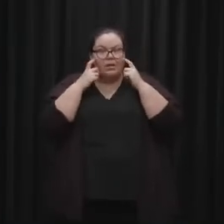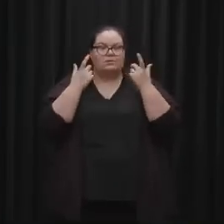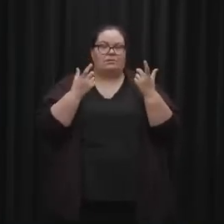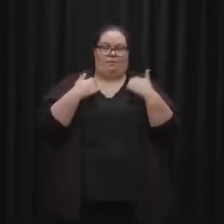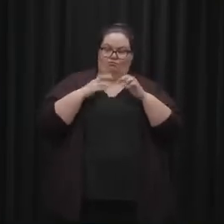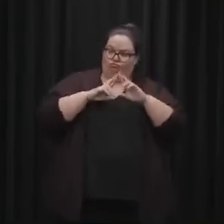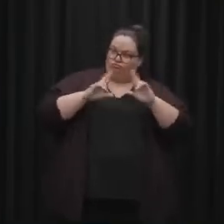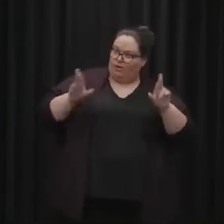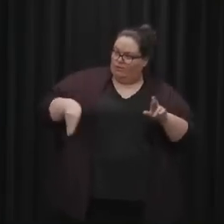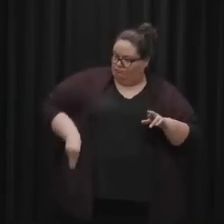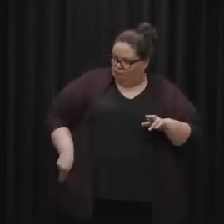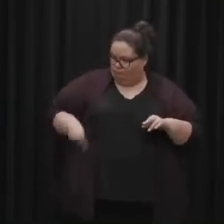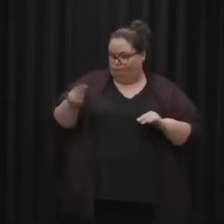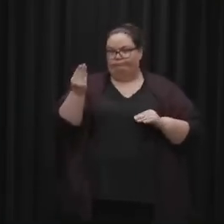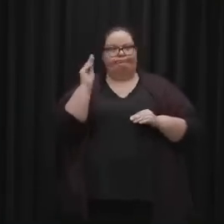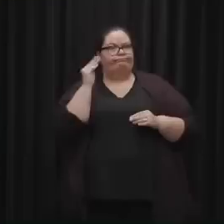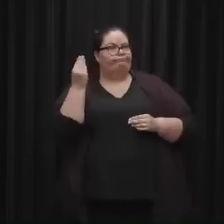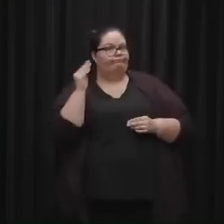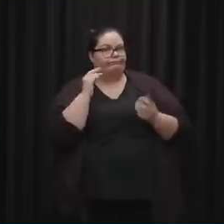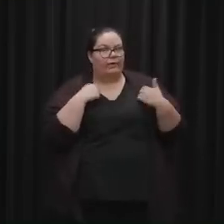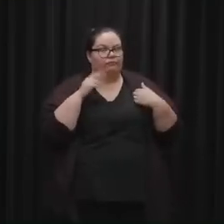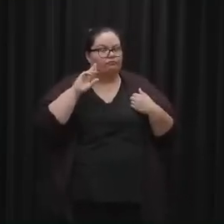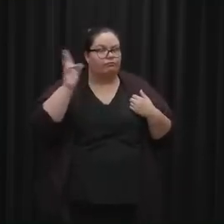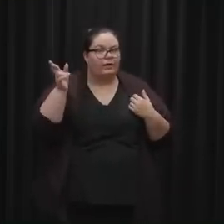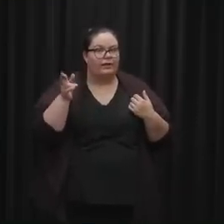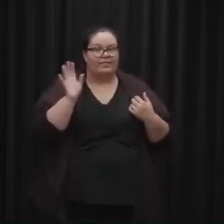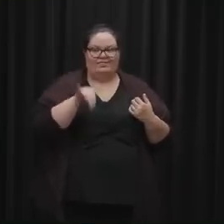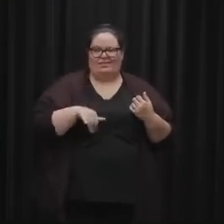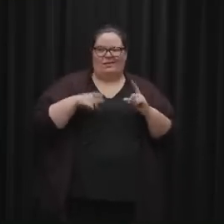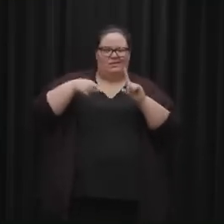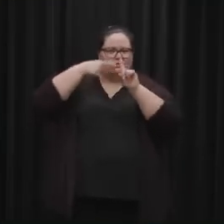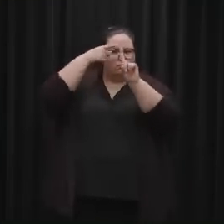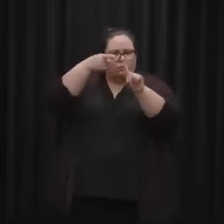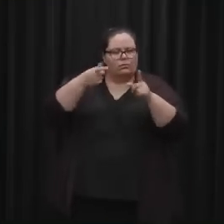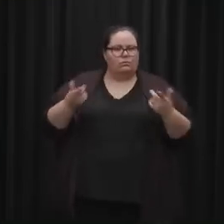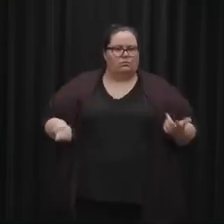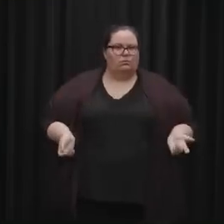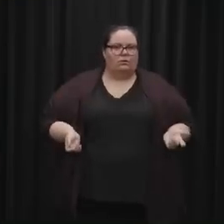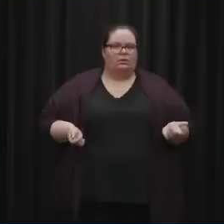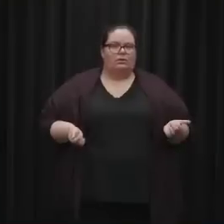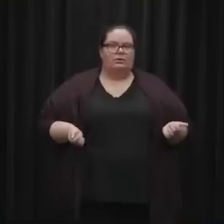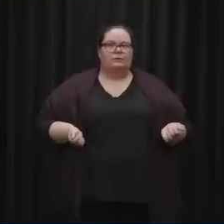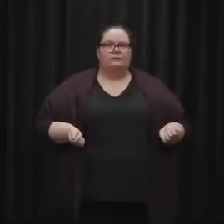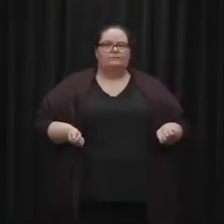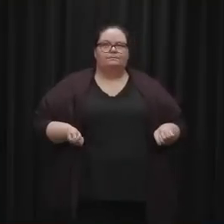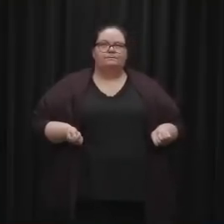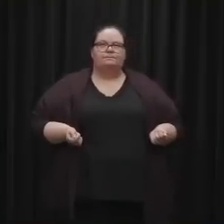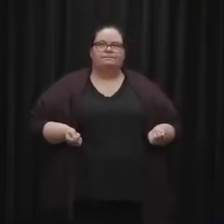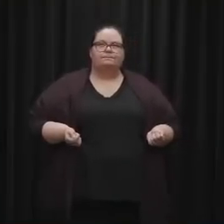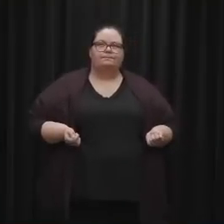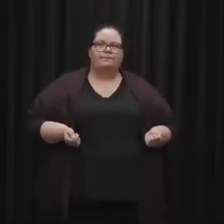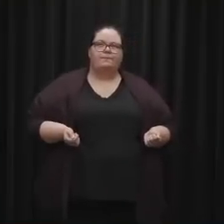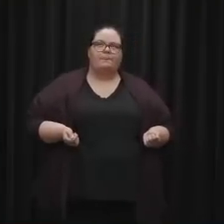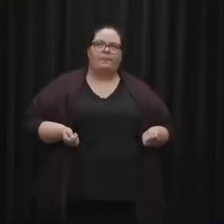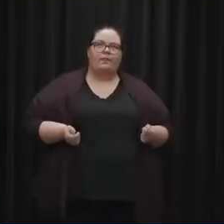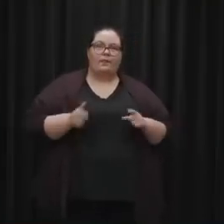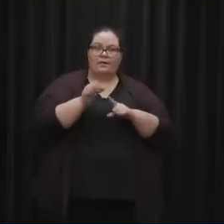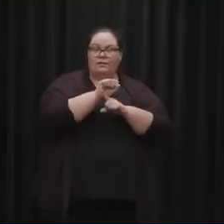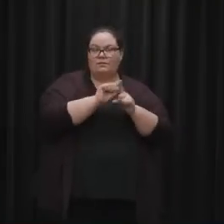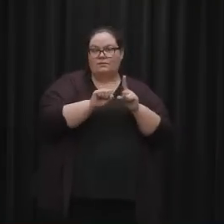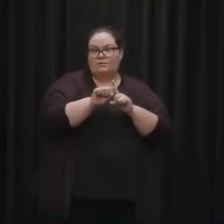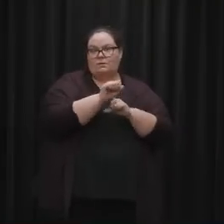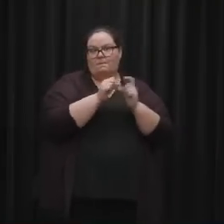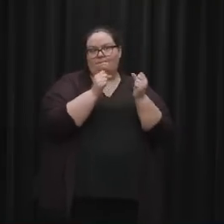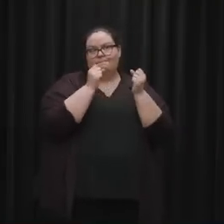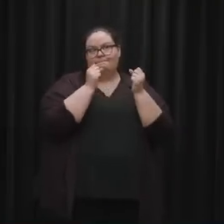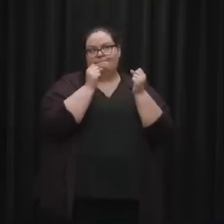with them when you leave home. So that's the idea, that the situation is, we think we're doing that.